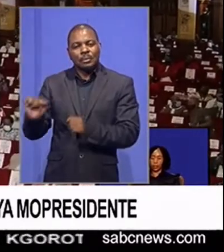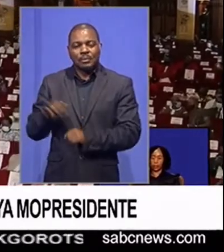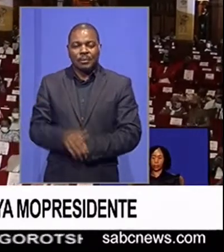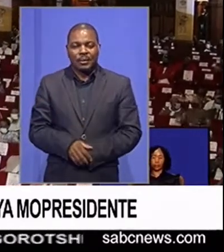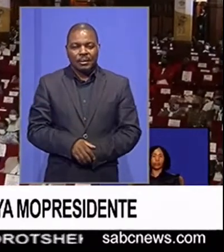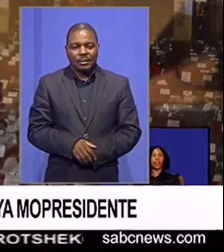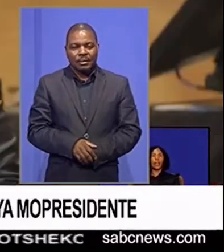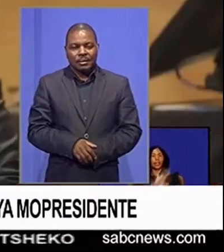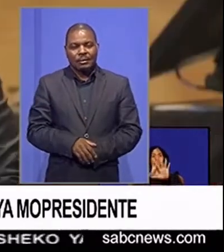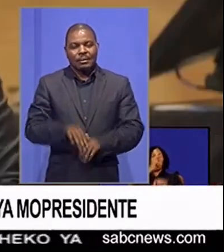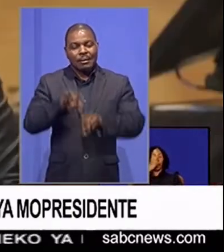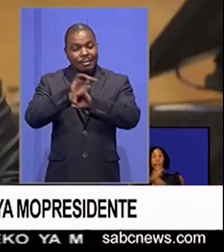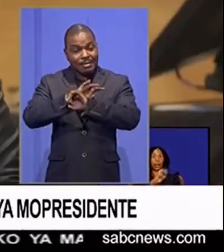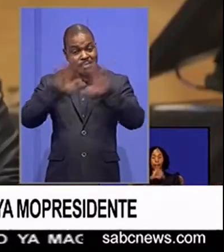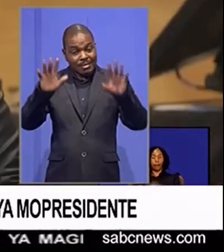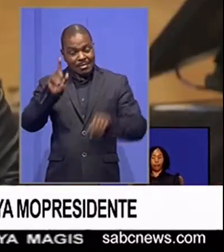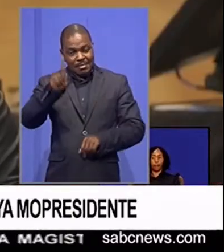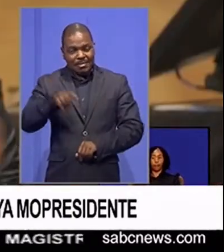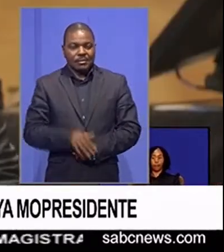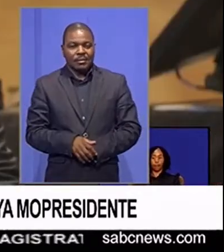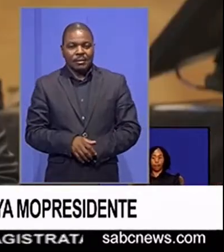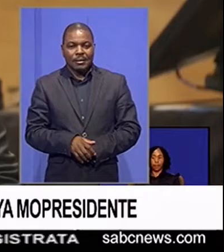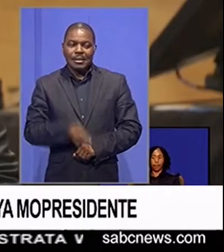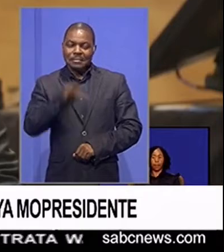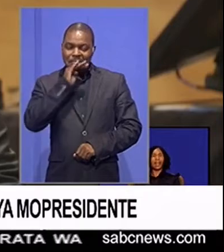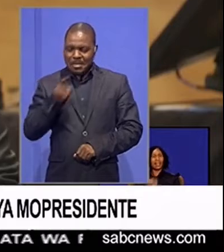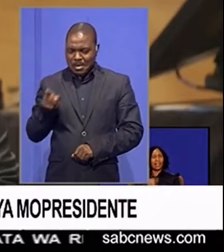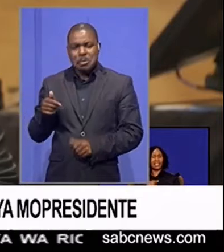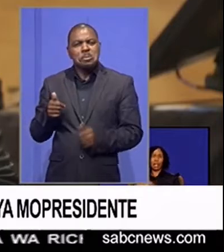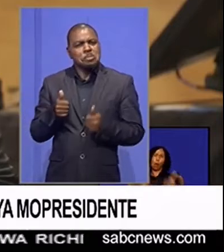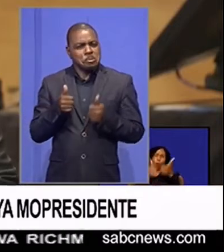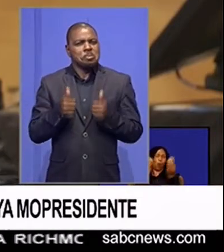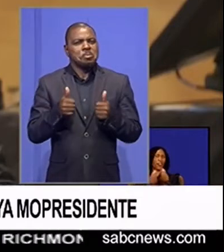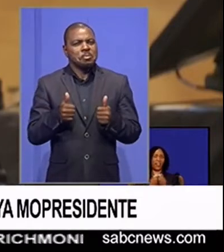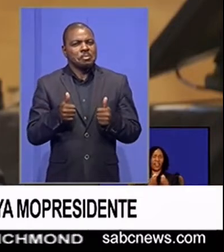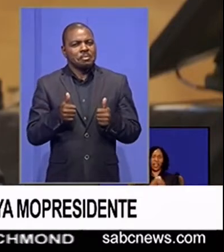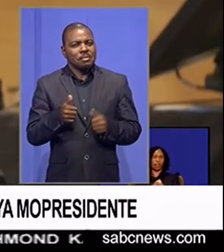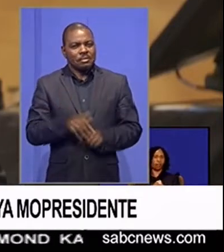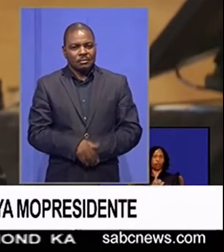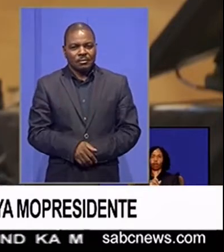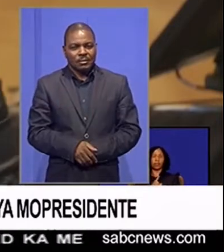Let's be clear, that is a good thing. It's a good thing.